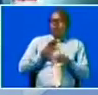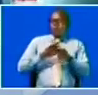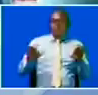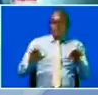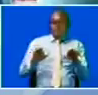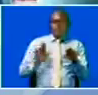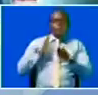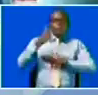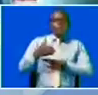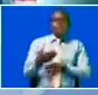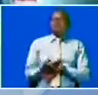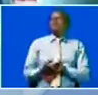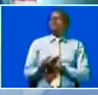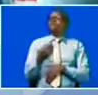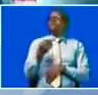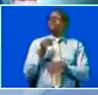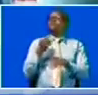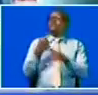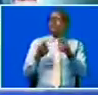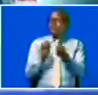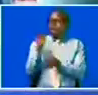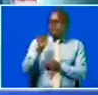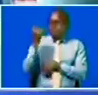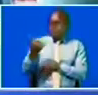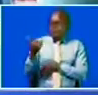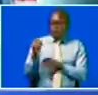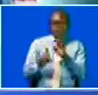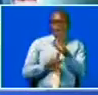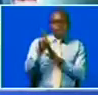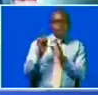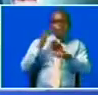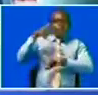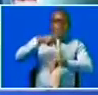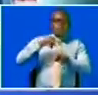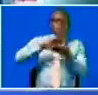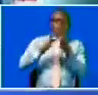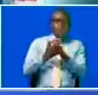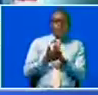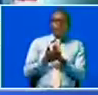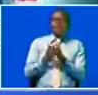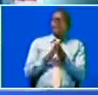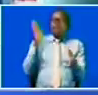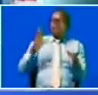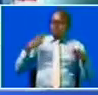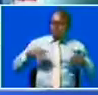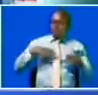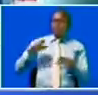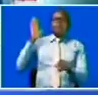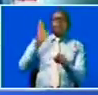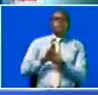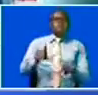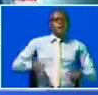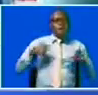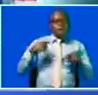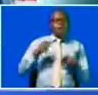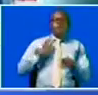society more than a decade and a half ago, Mwiki Estate has grown and developed over time to become one of Nairobi's most populated areas, with close